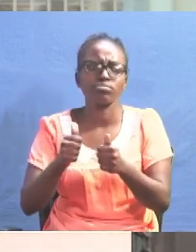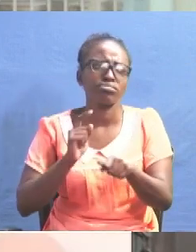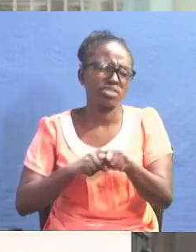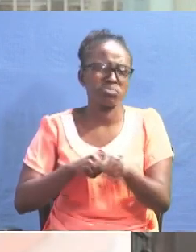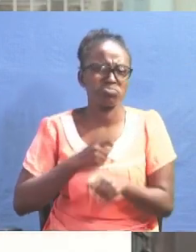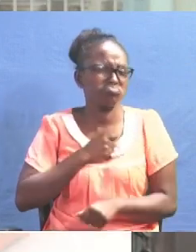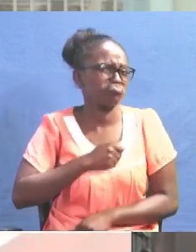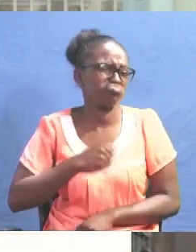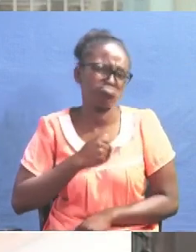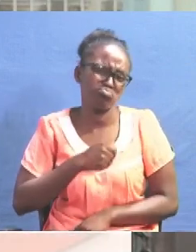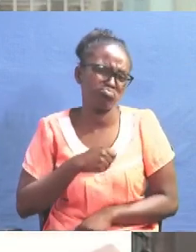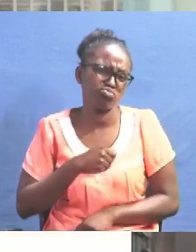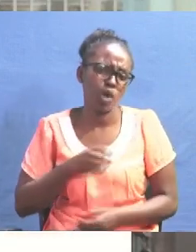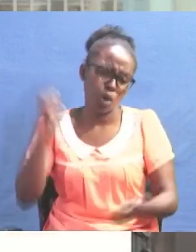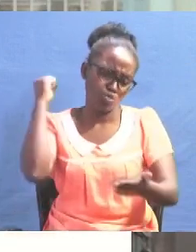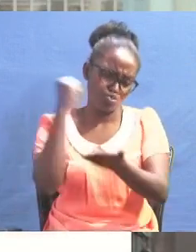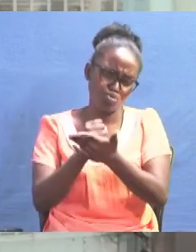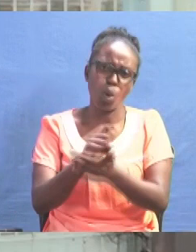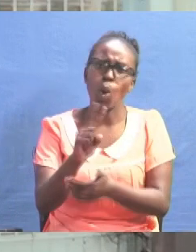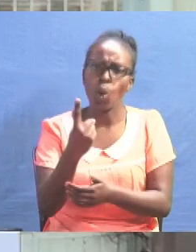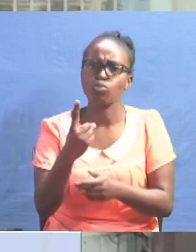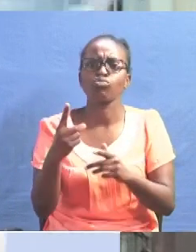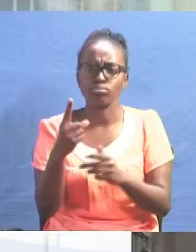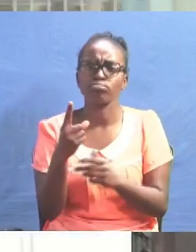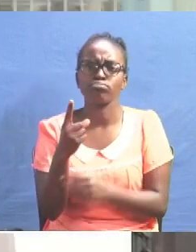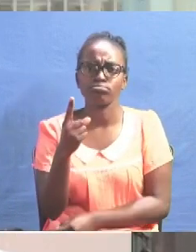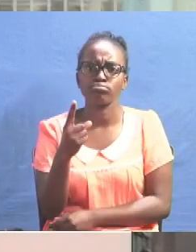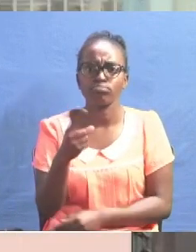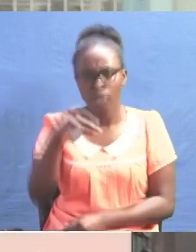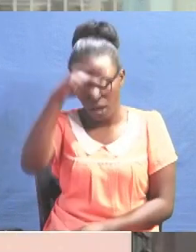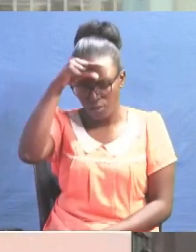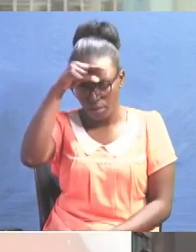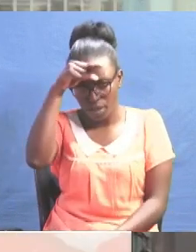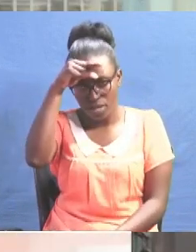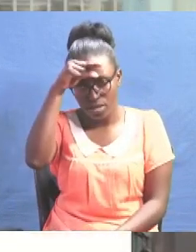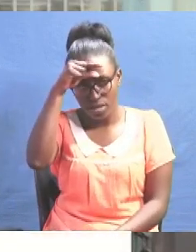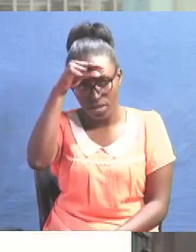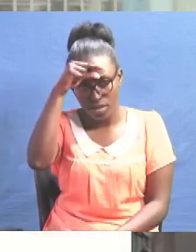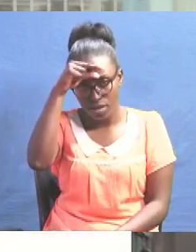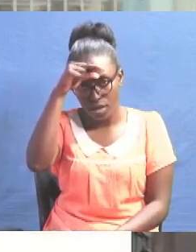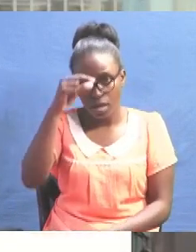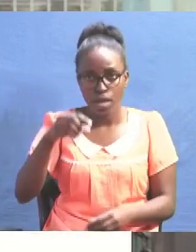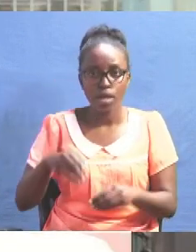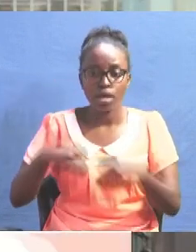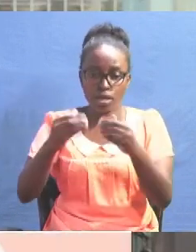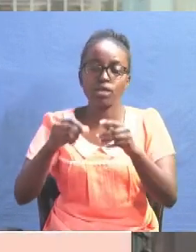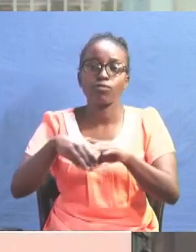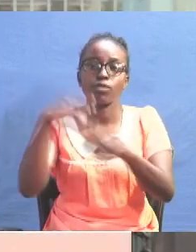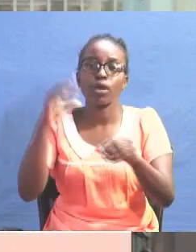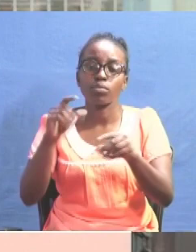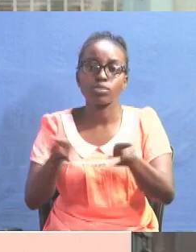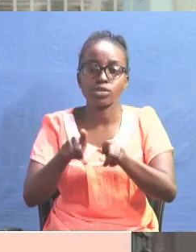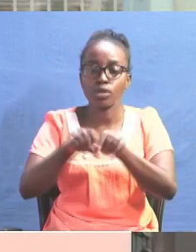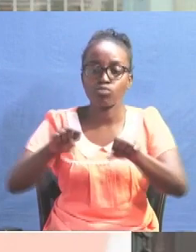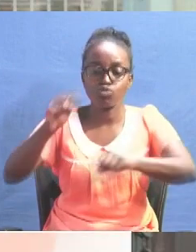saddened, and we are appealing to the authorities, especially the security, to beef up especially around the school